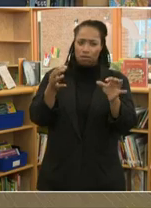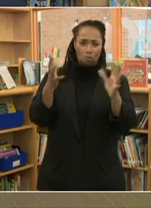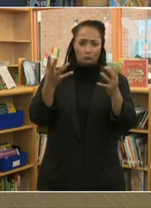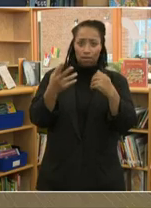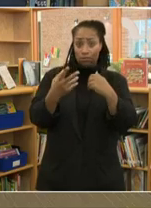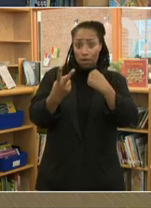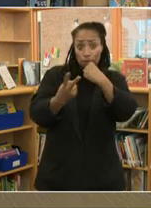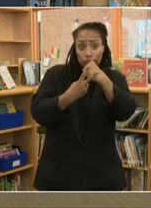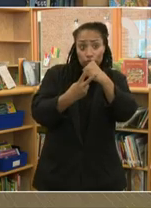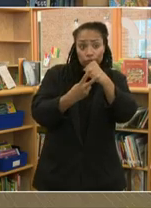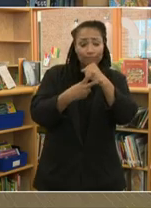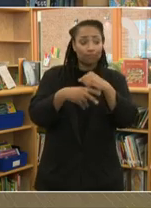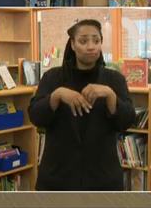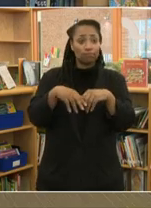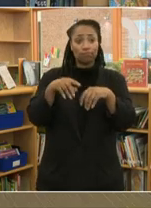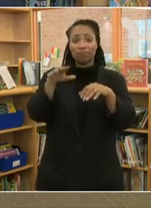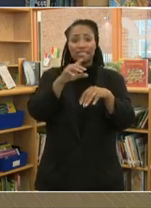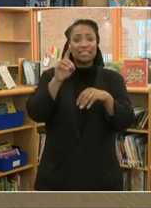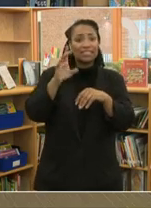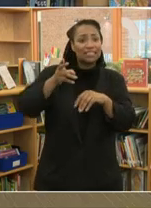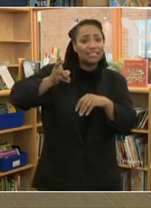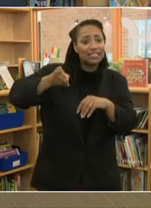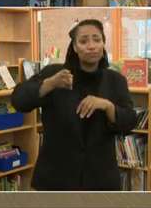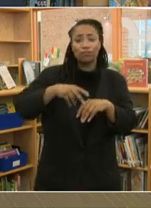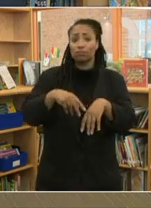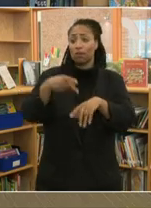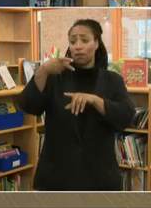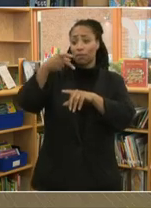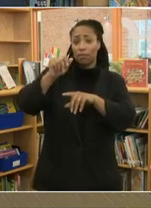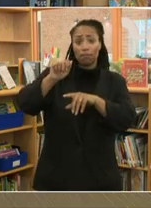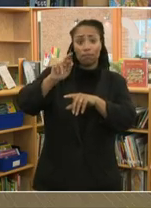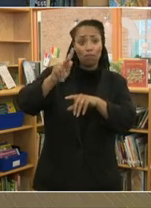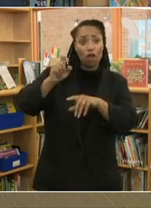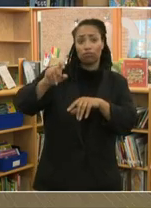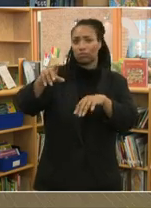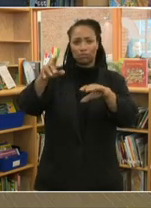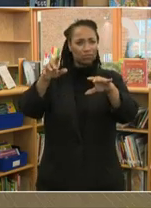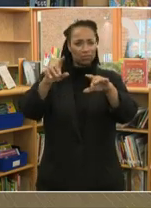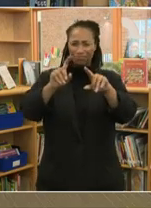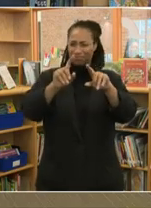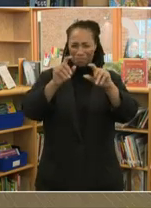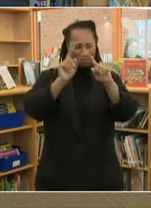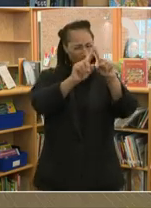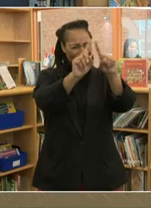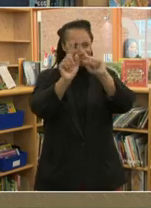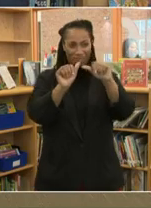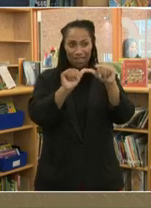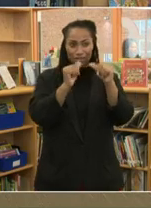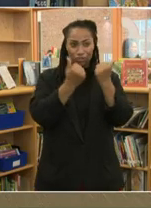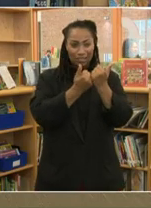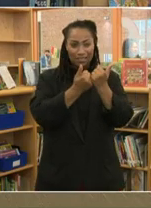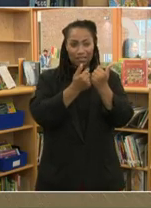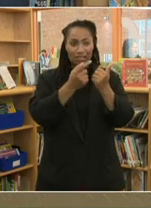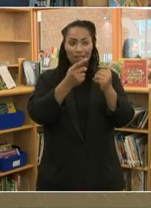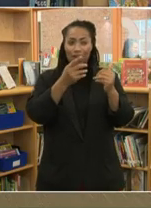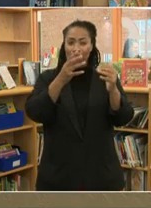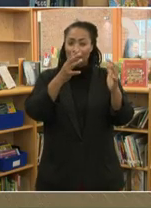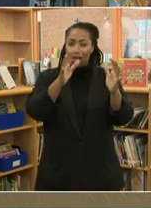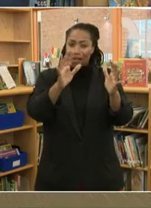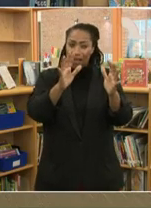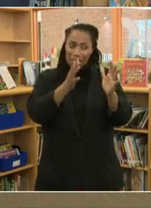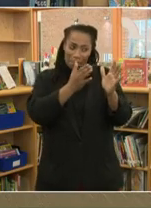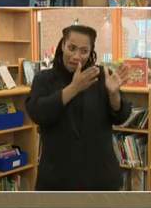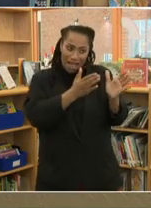Smithsonian, with the National Park Service, with all the other federal agencies. I mean, they've been planning this for, 48 and a half years already, right? We're kind of walking